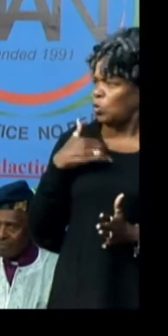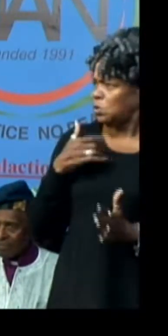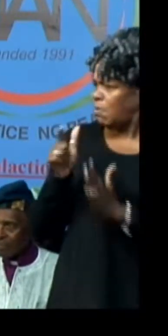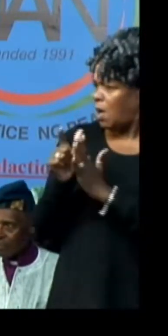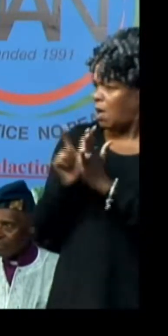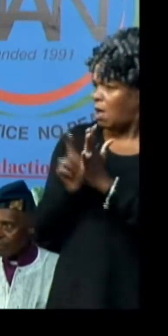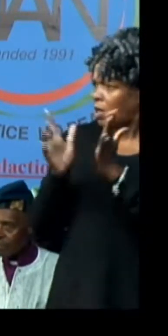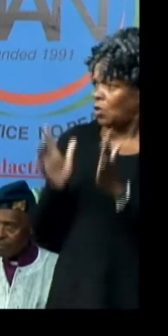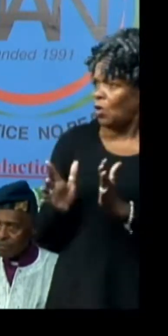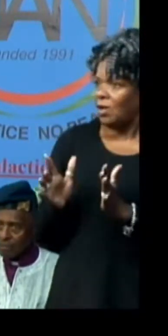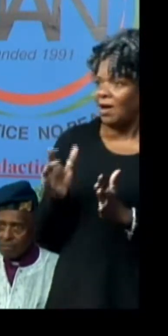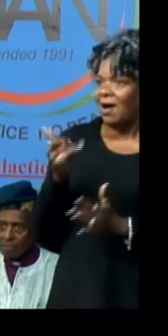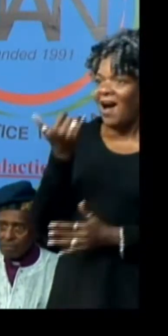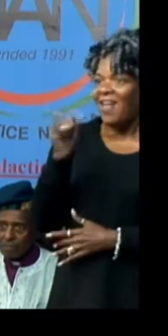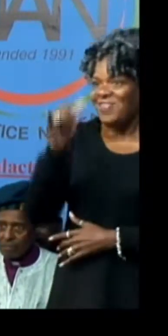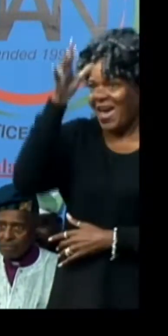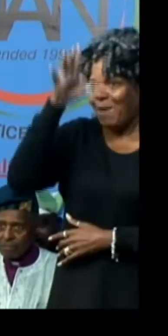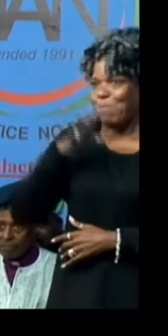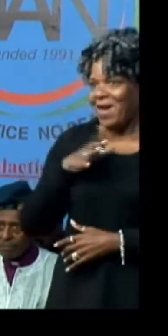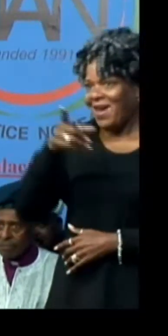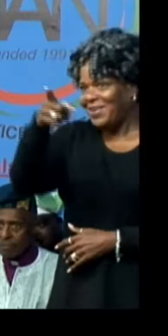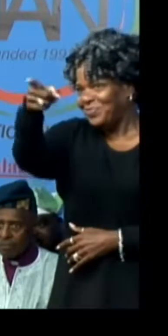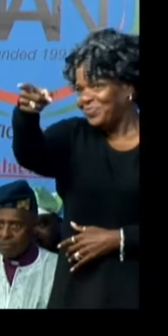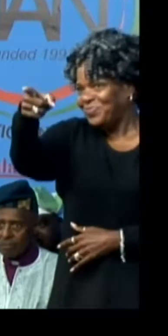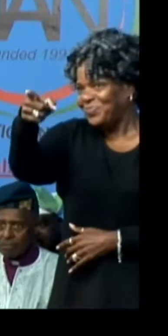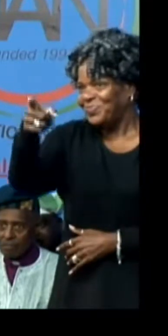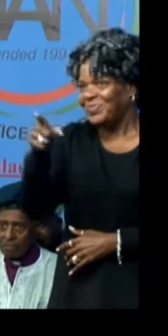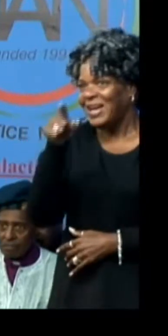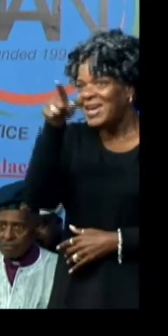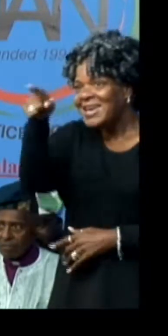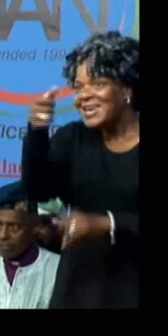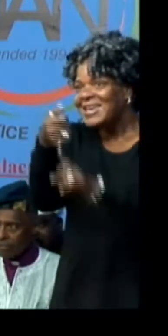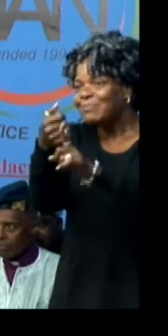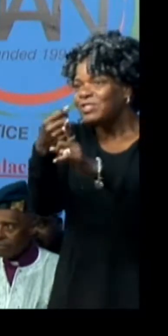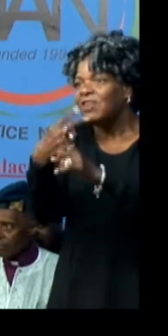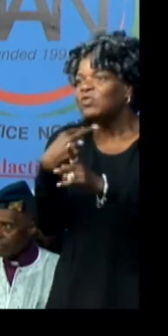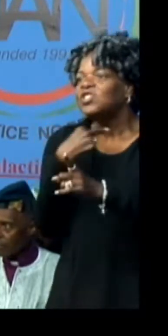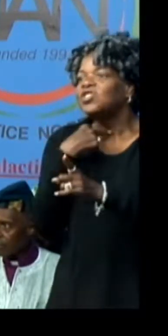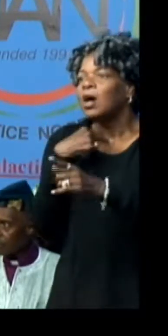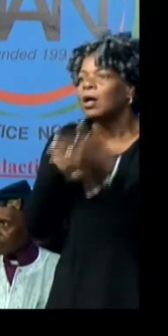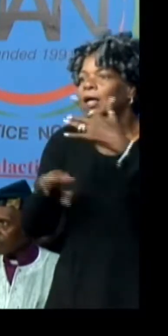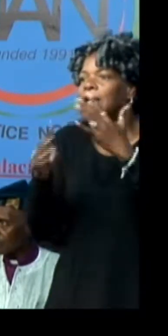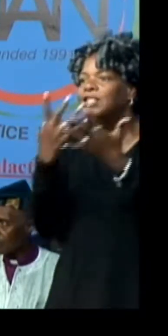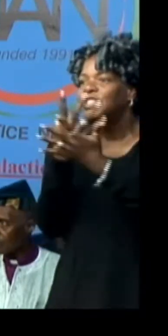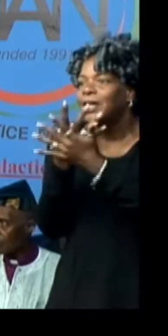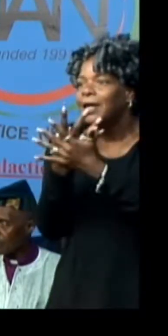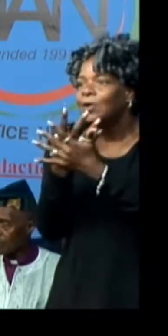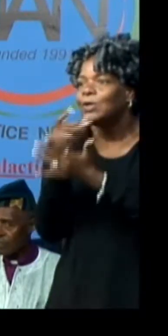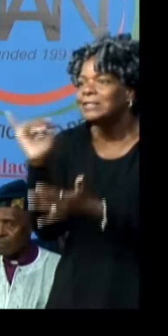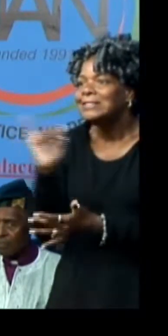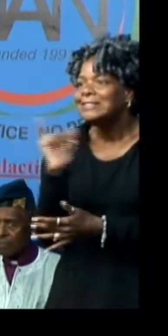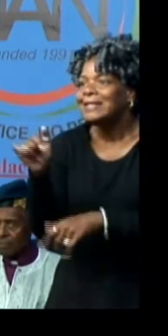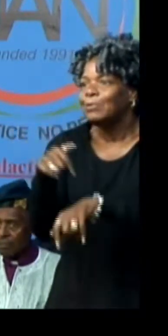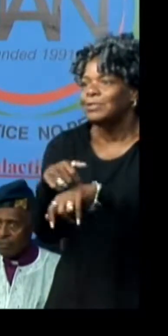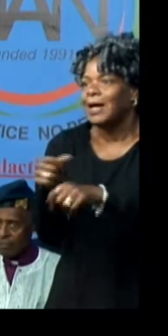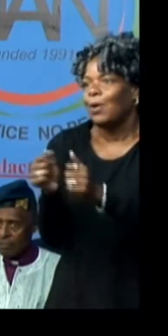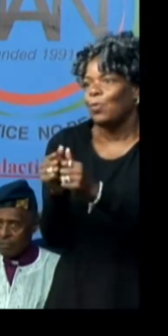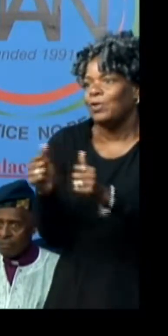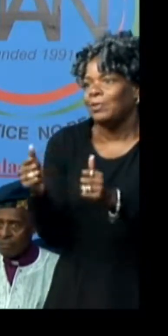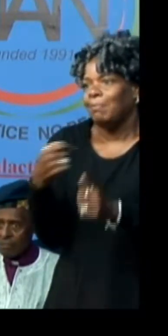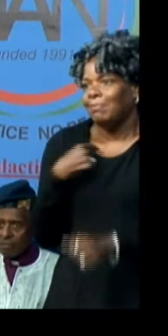Glad to see all these in the house. Let me say that it is very important. Let me